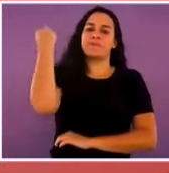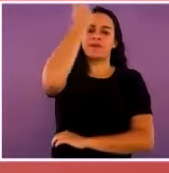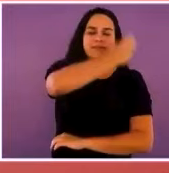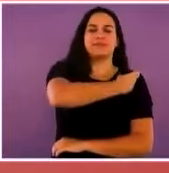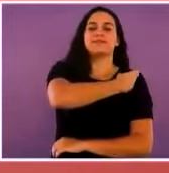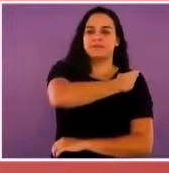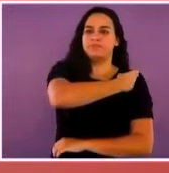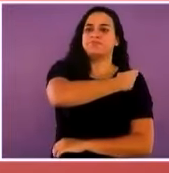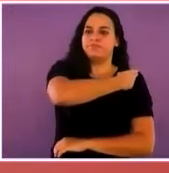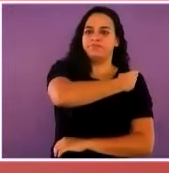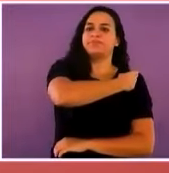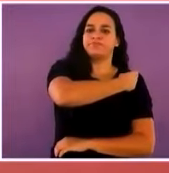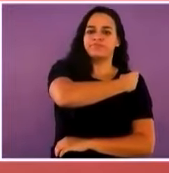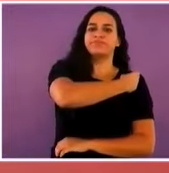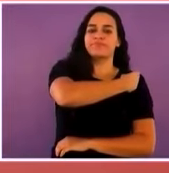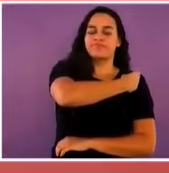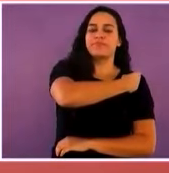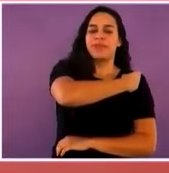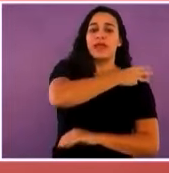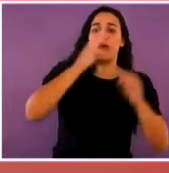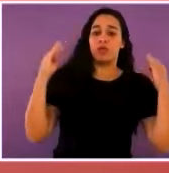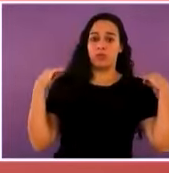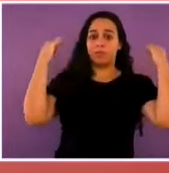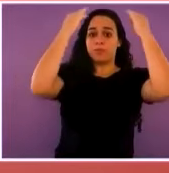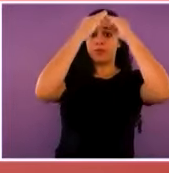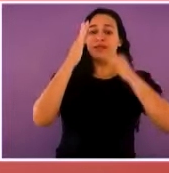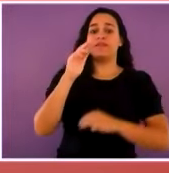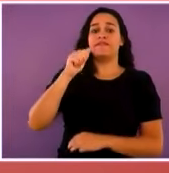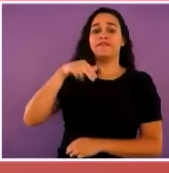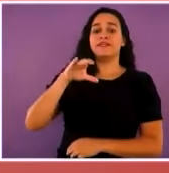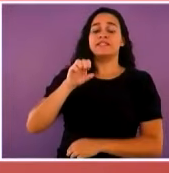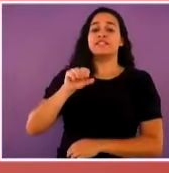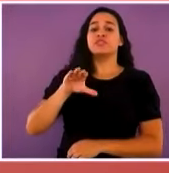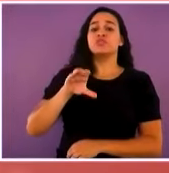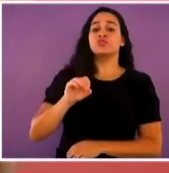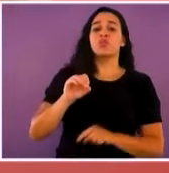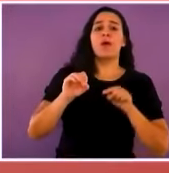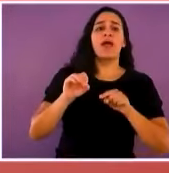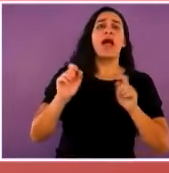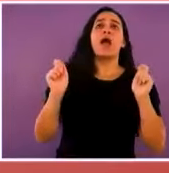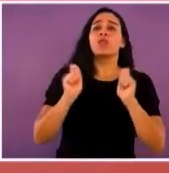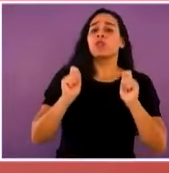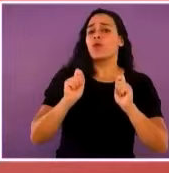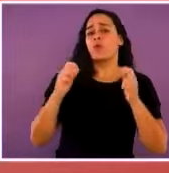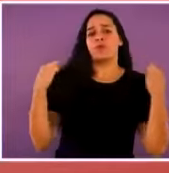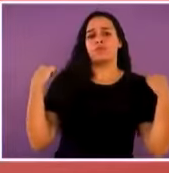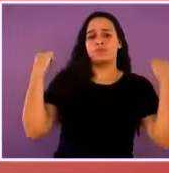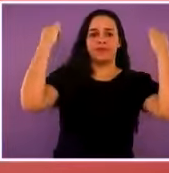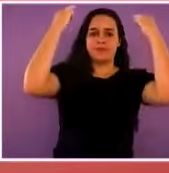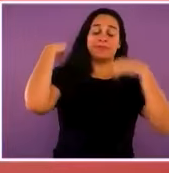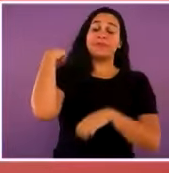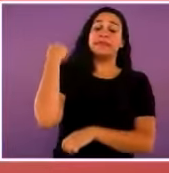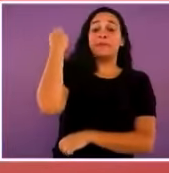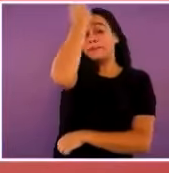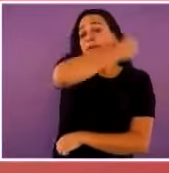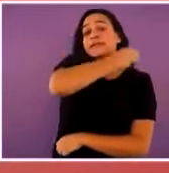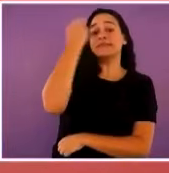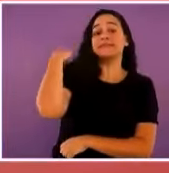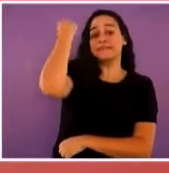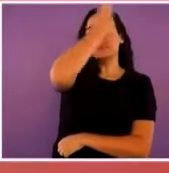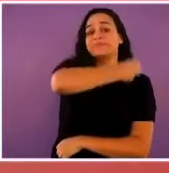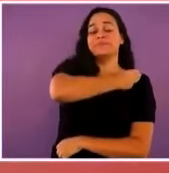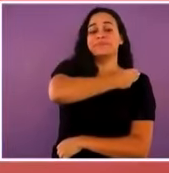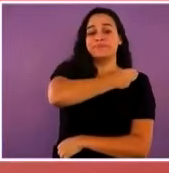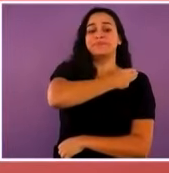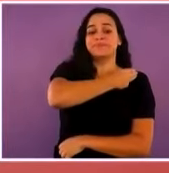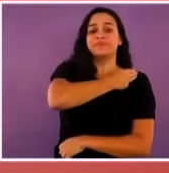very Marian Pope. O Papa Francisco é um Papa muito mariano. He wears a picture of Mary in